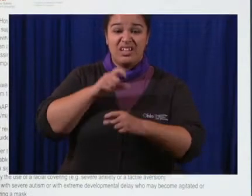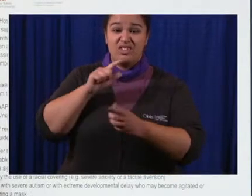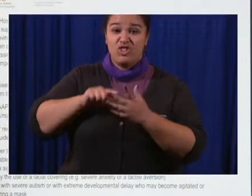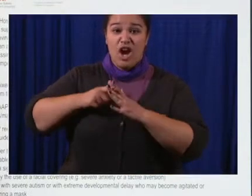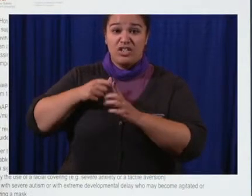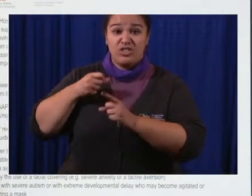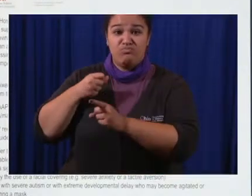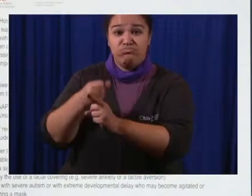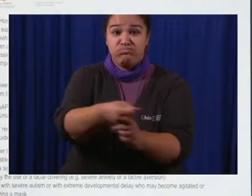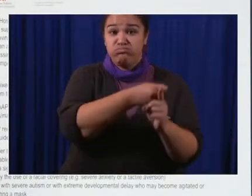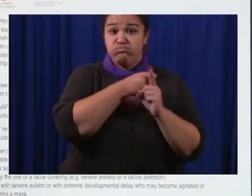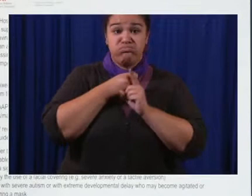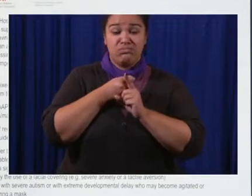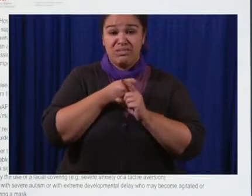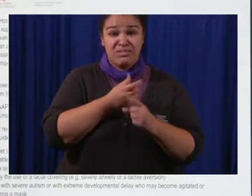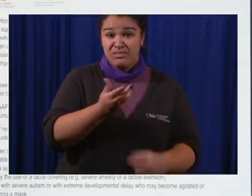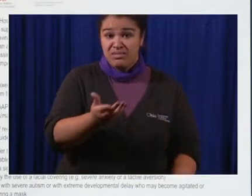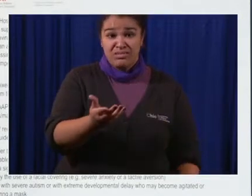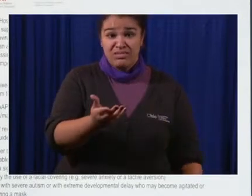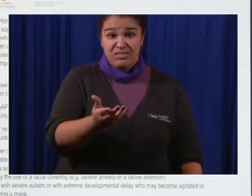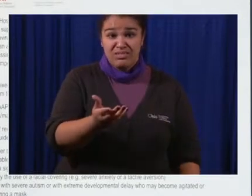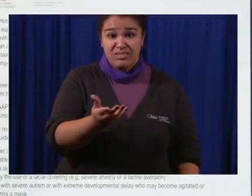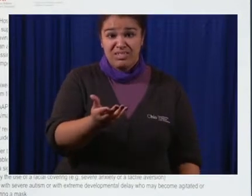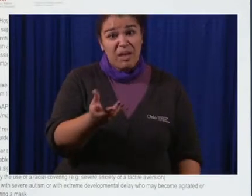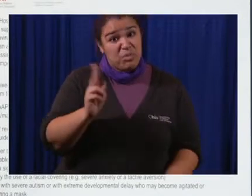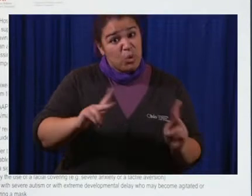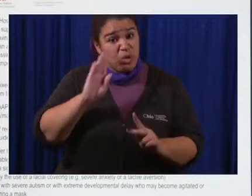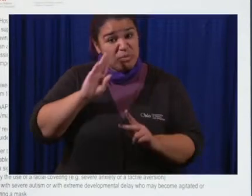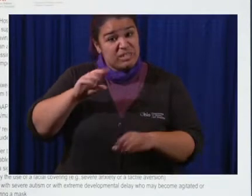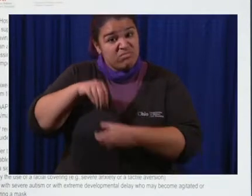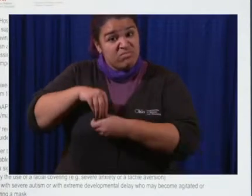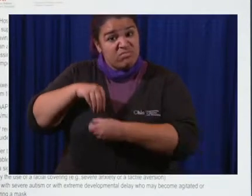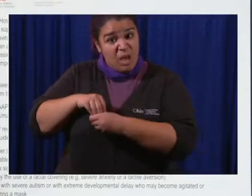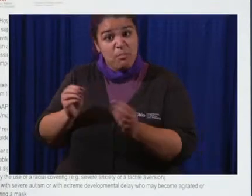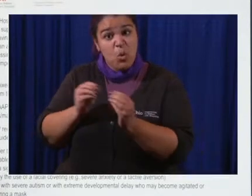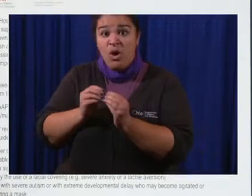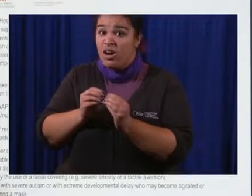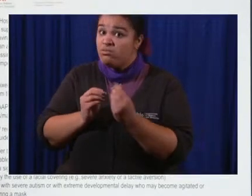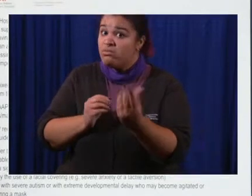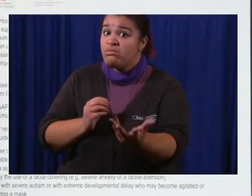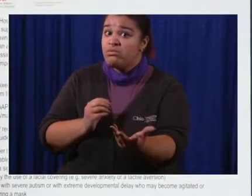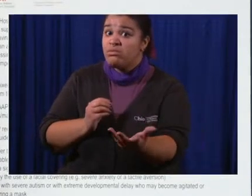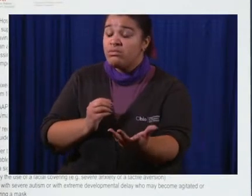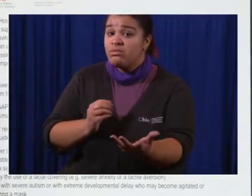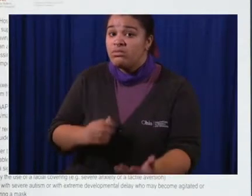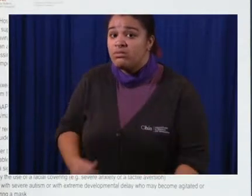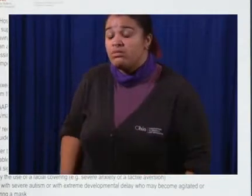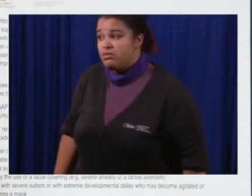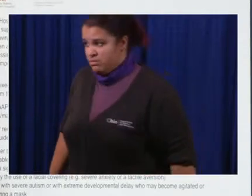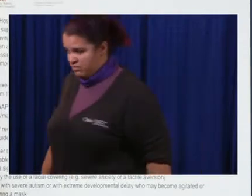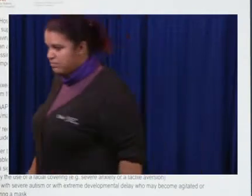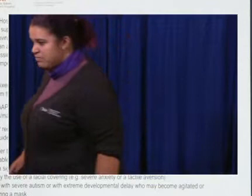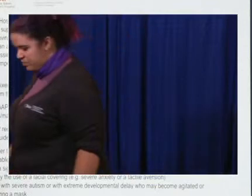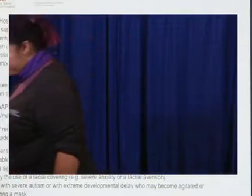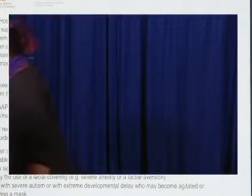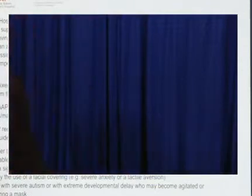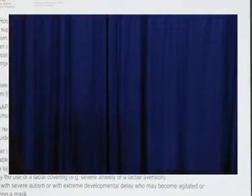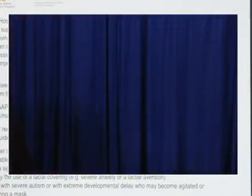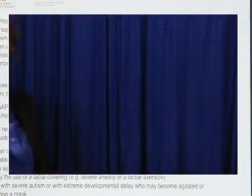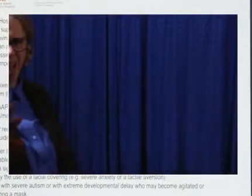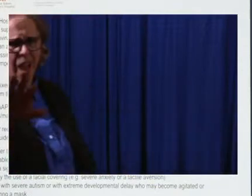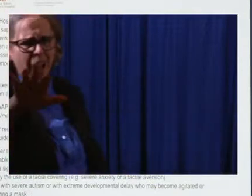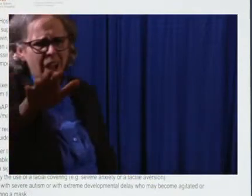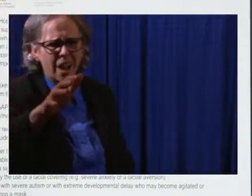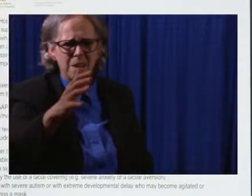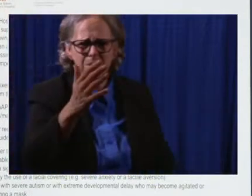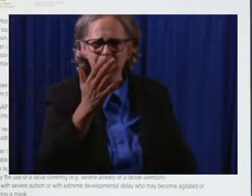Well, thank you for the question. Look, there has to be a sense of urgency. What we've found with the virus is you